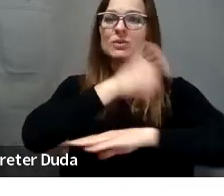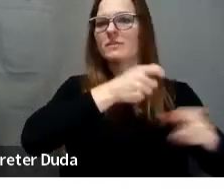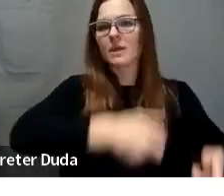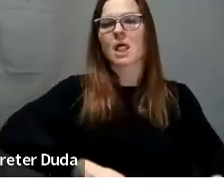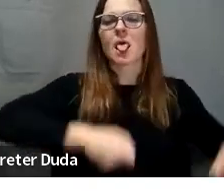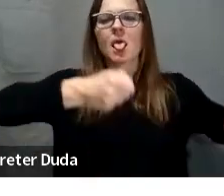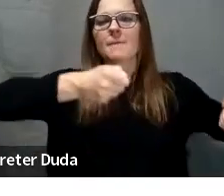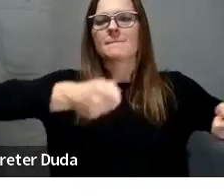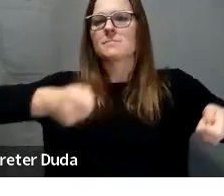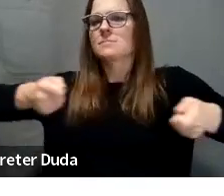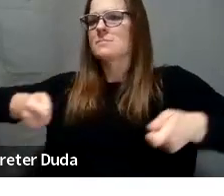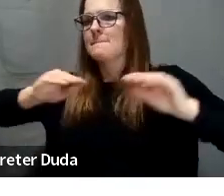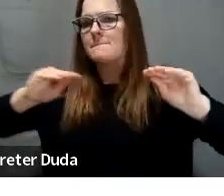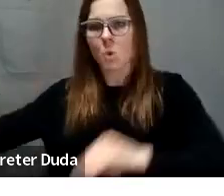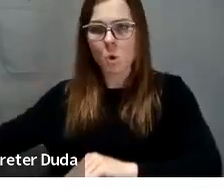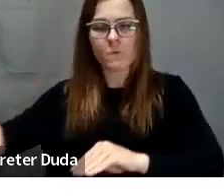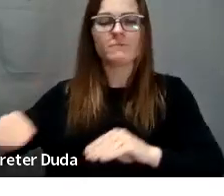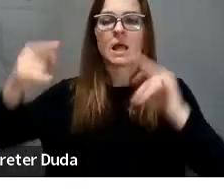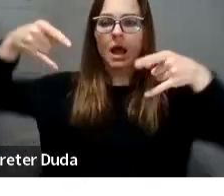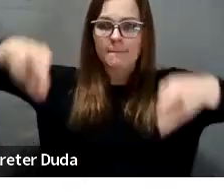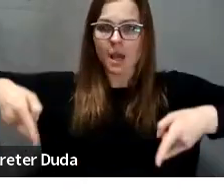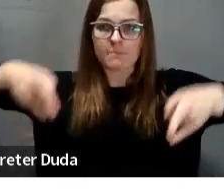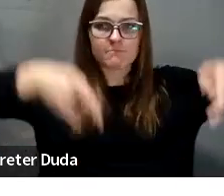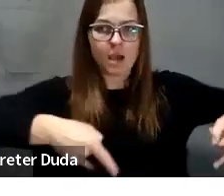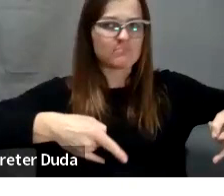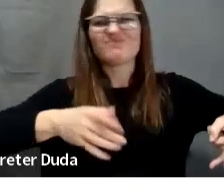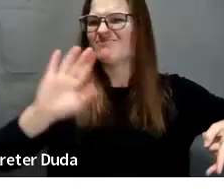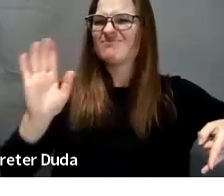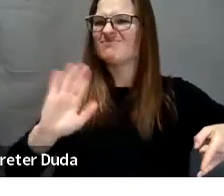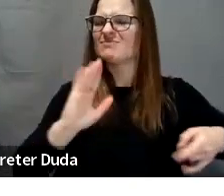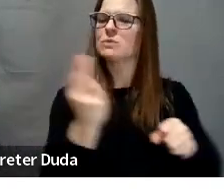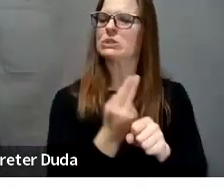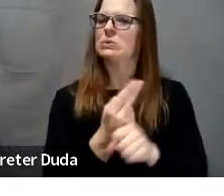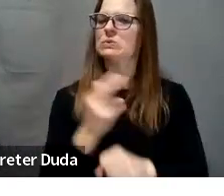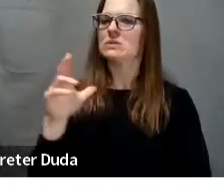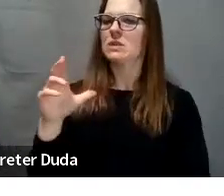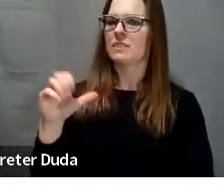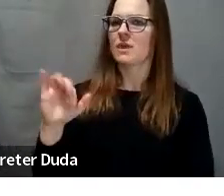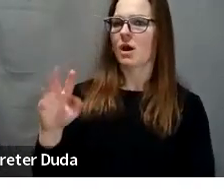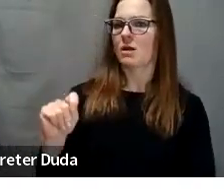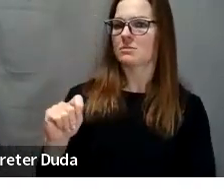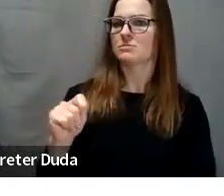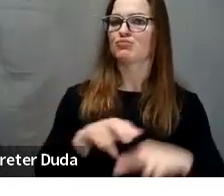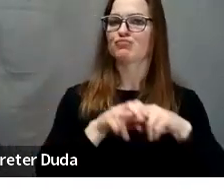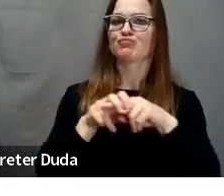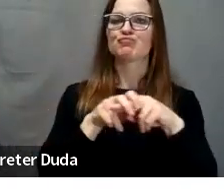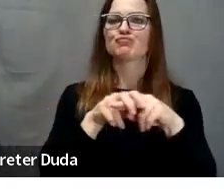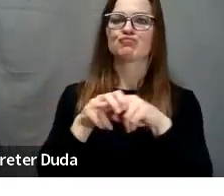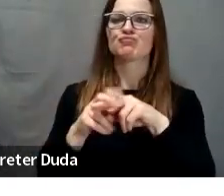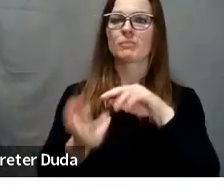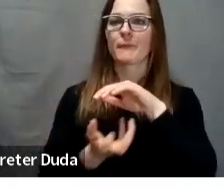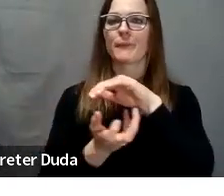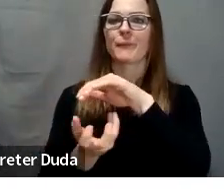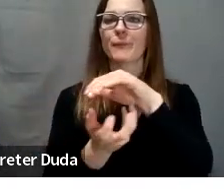garden, you can use the cart and take it with you as you're going through